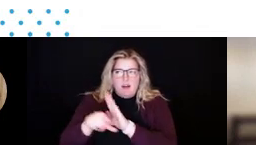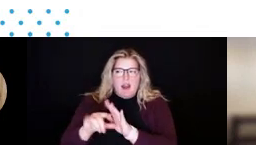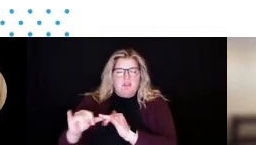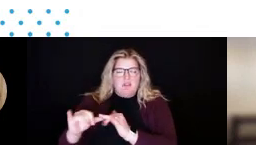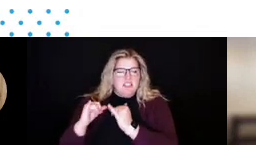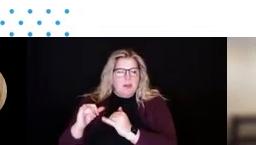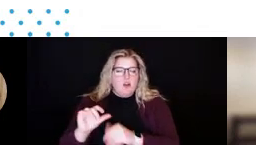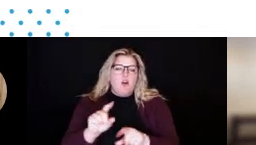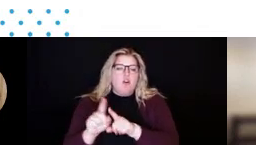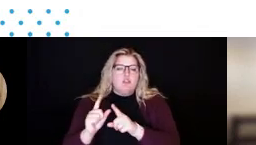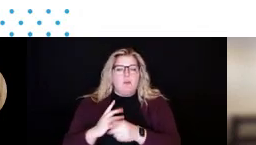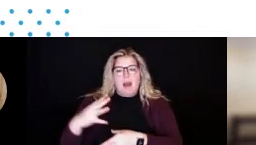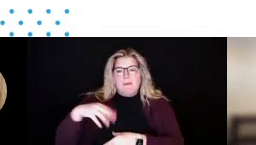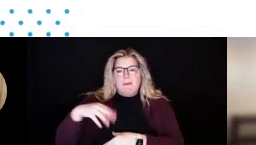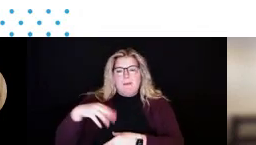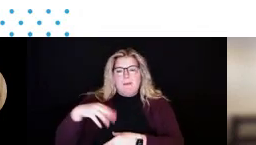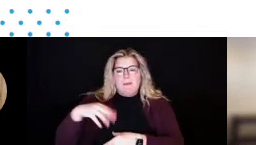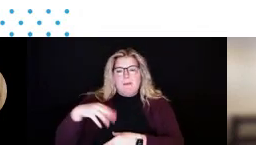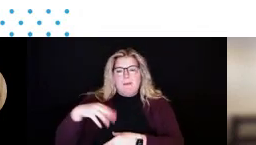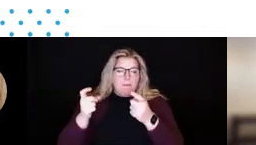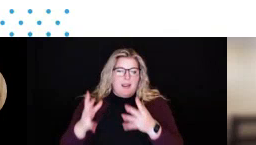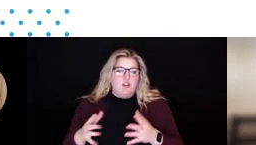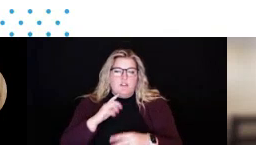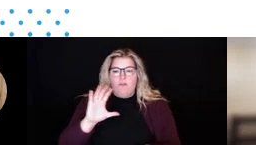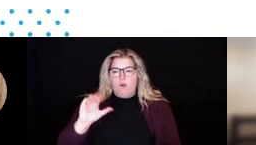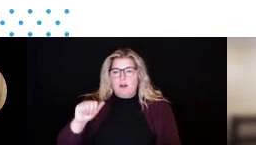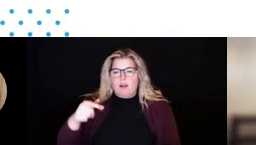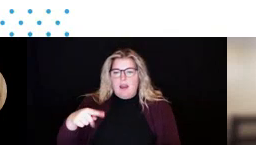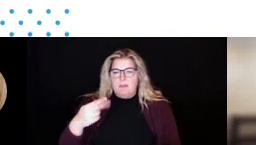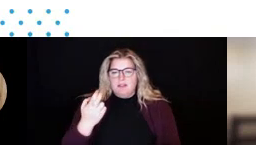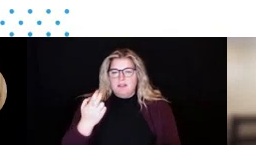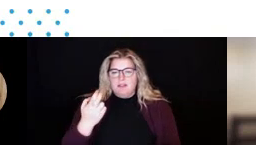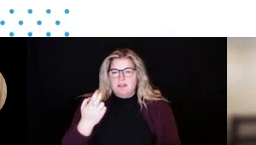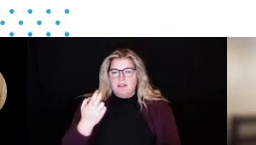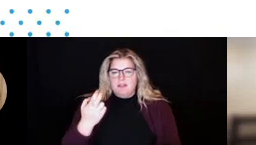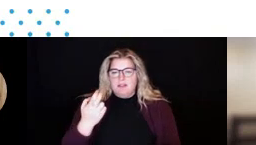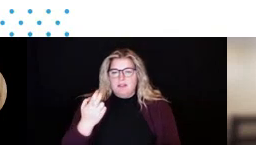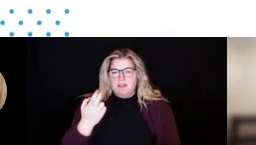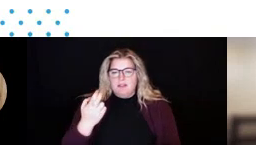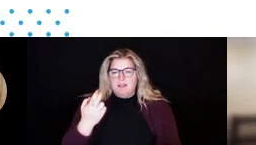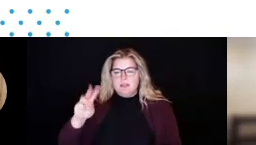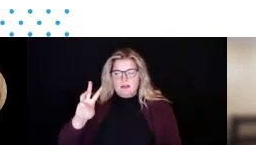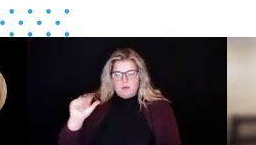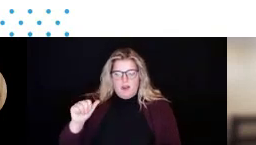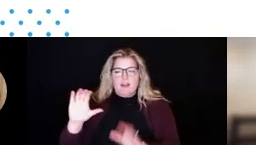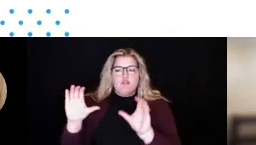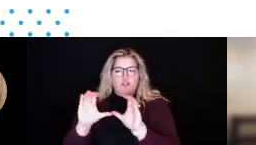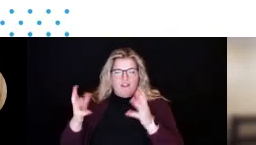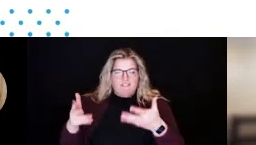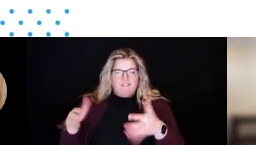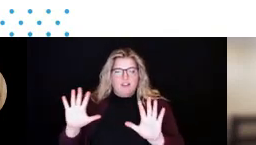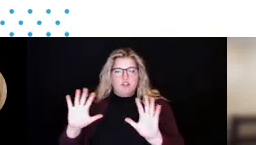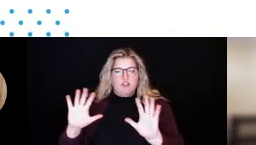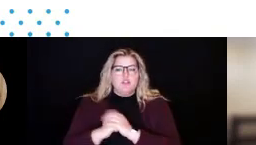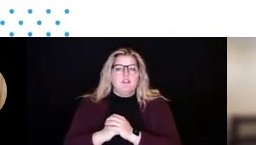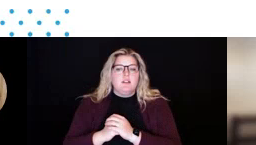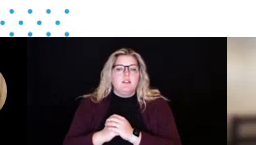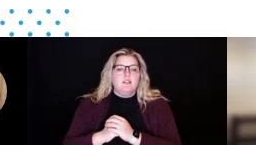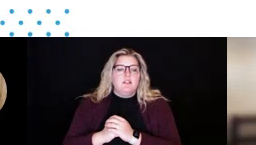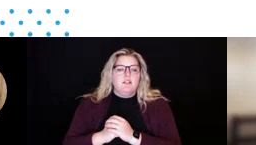an inclusive design manager at CapTech, also have my CPWA certification,